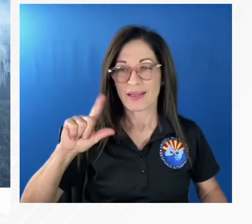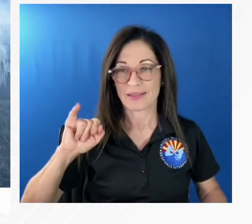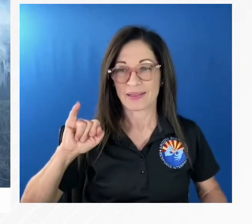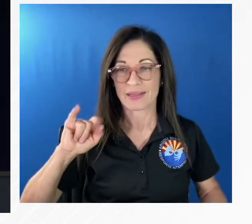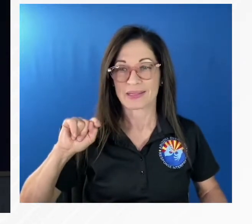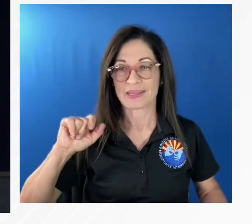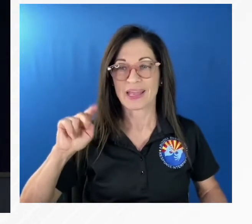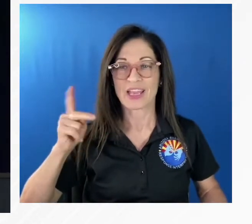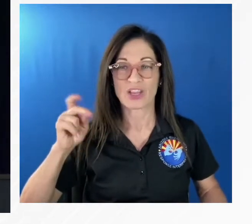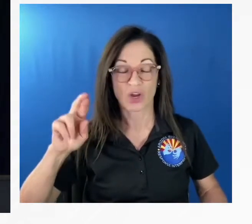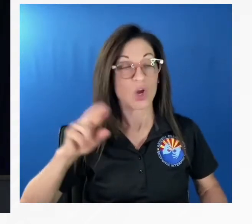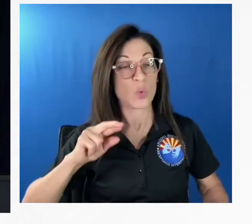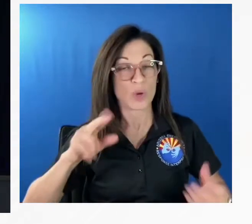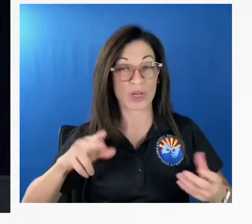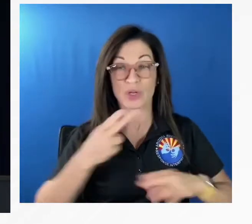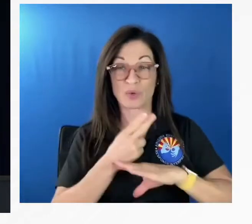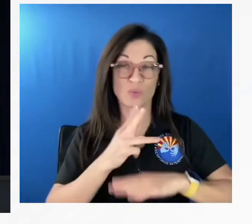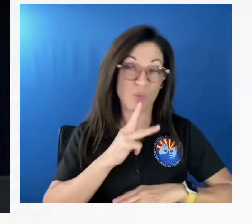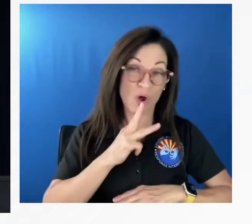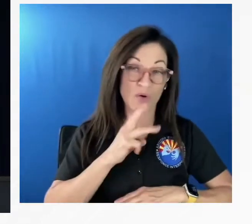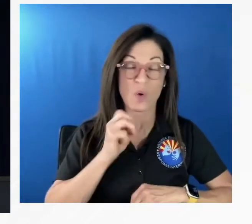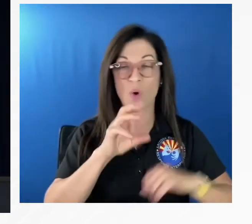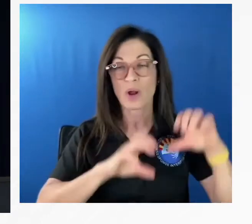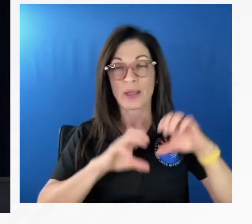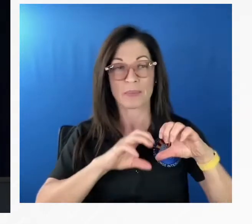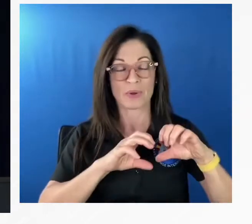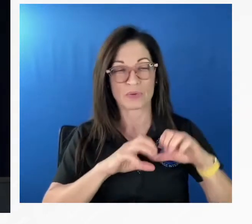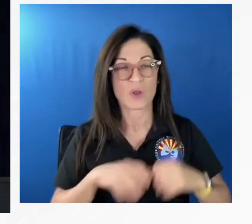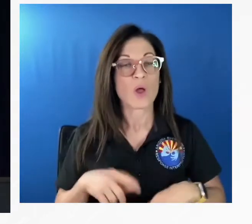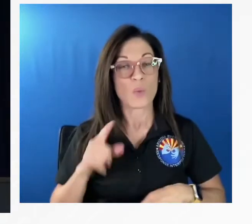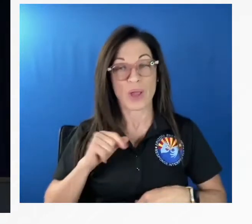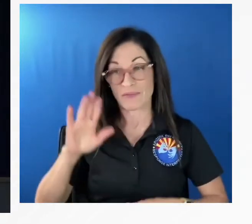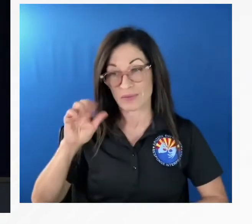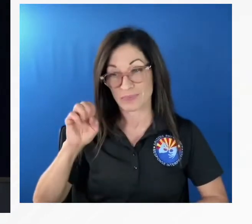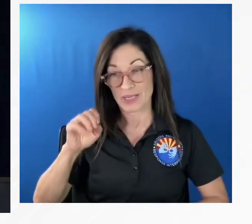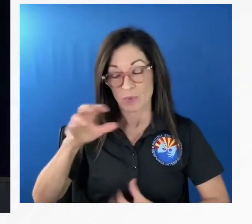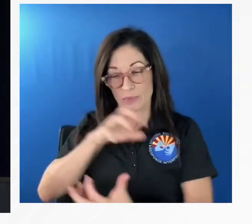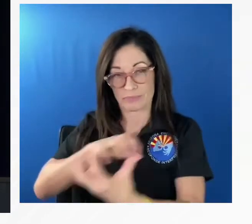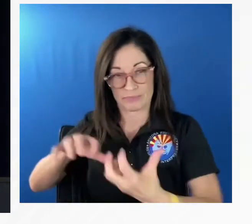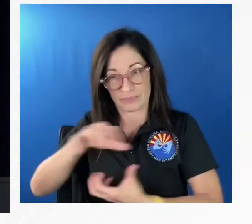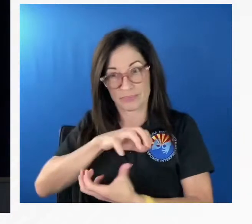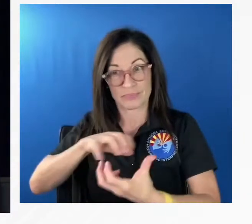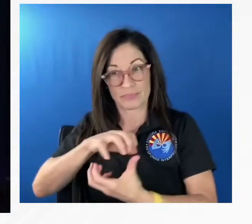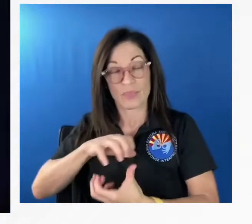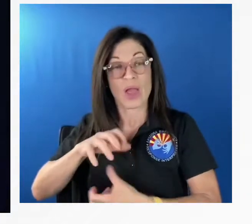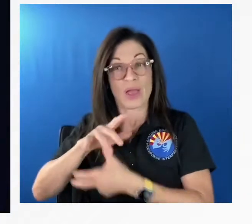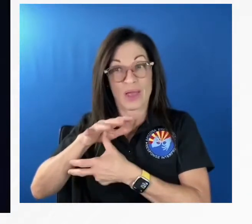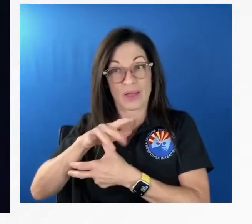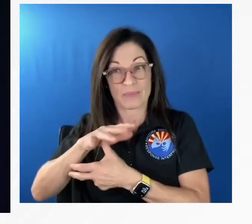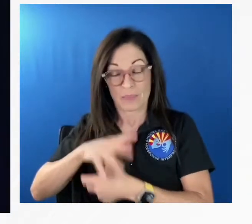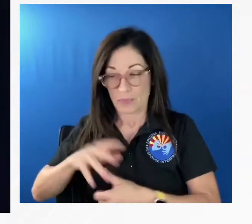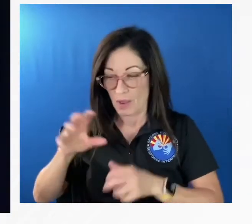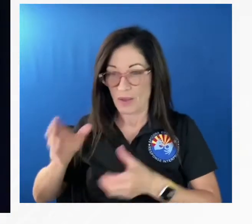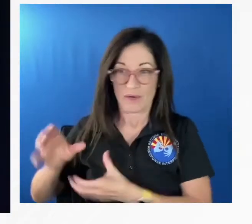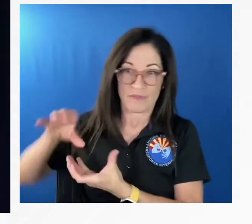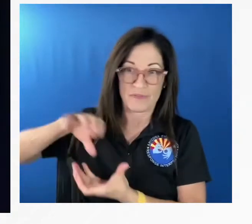retardant in them. We have a mobile retardant base where we mix the retardant, and those helicopters can be filled up, and they're flown up into